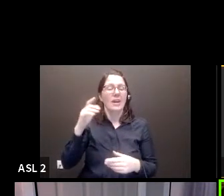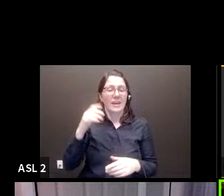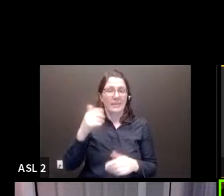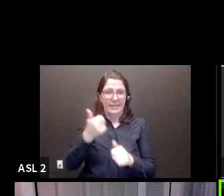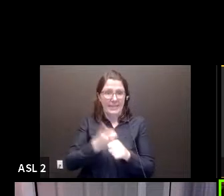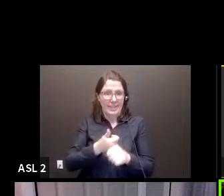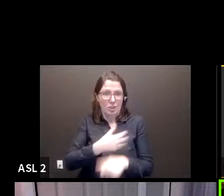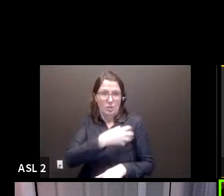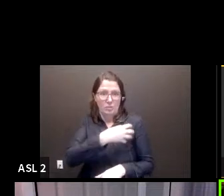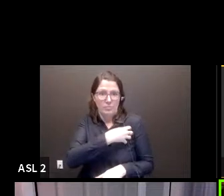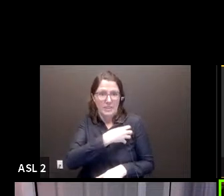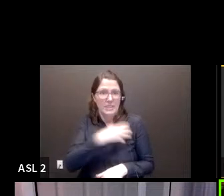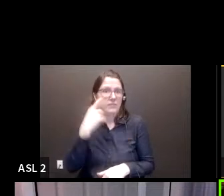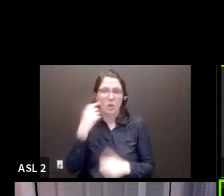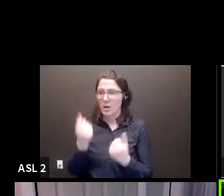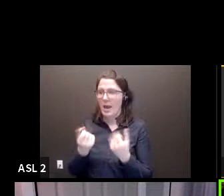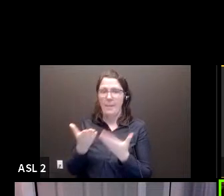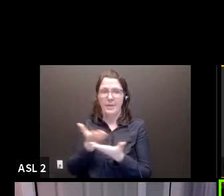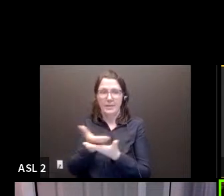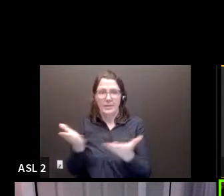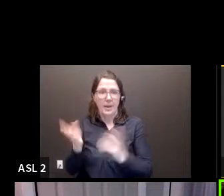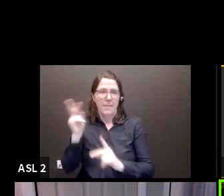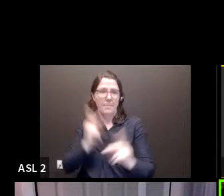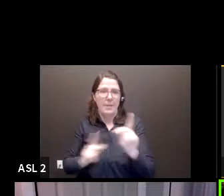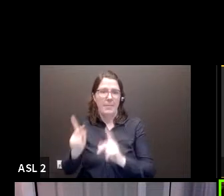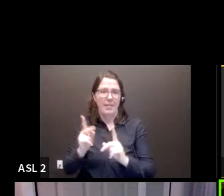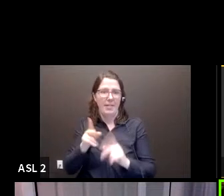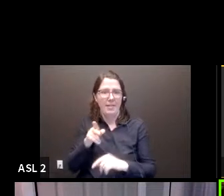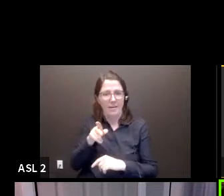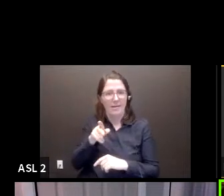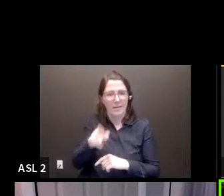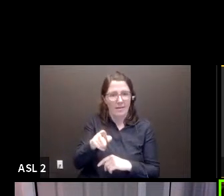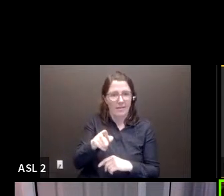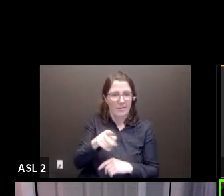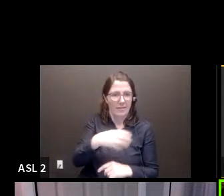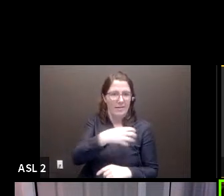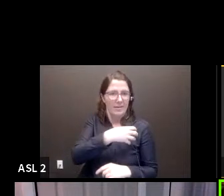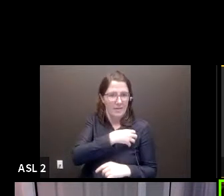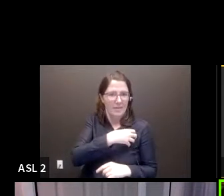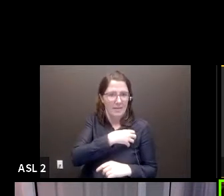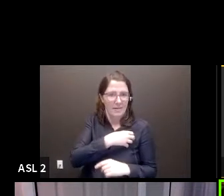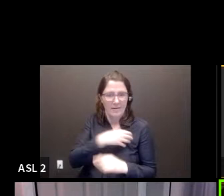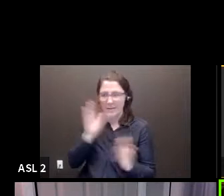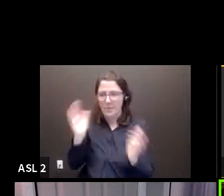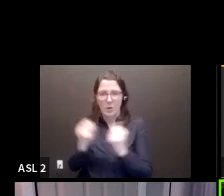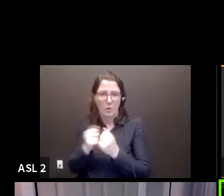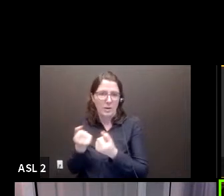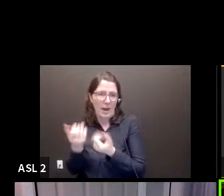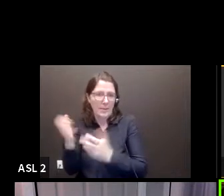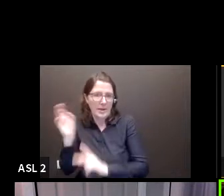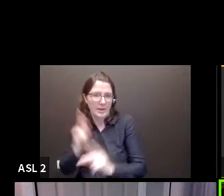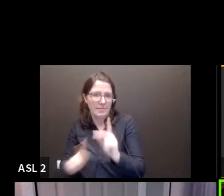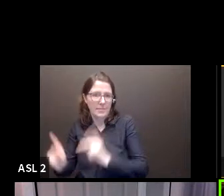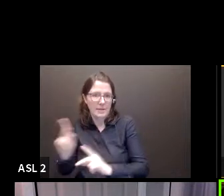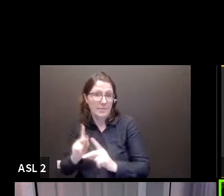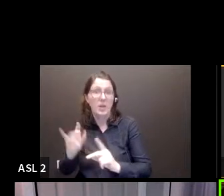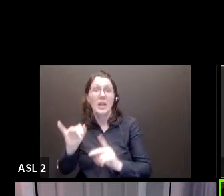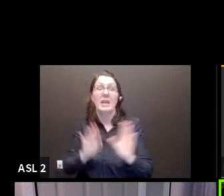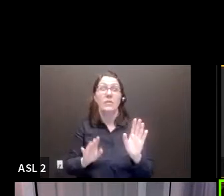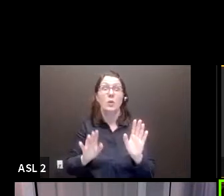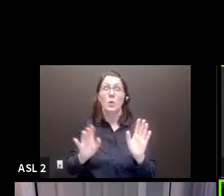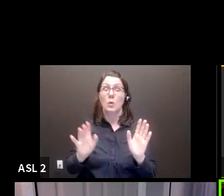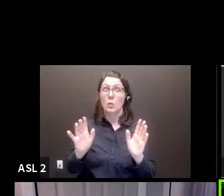determining factor in the in the order that you should see cities in if you take that same chart and reorder it based on crime